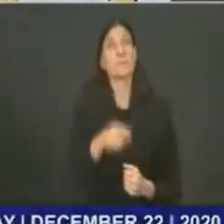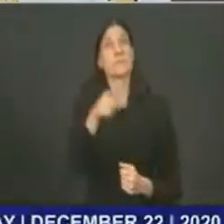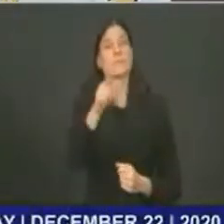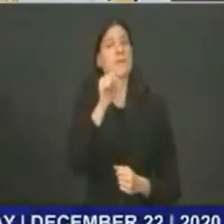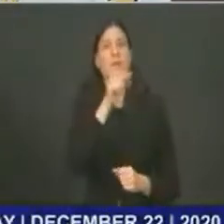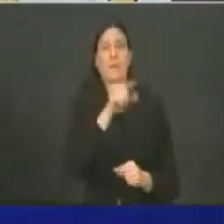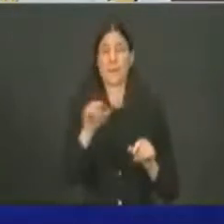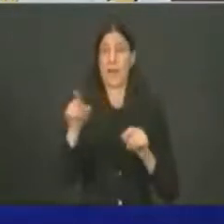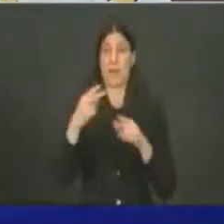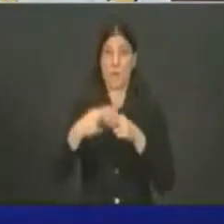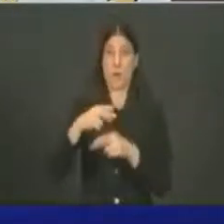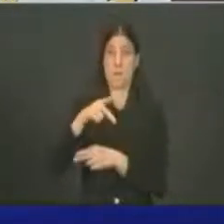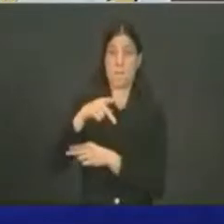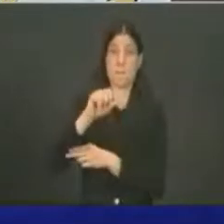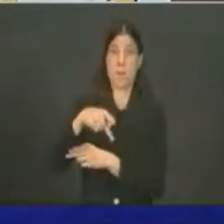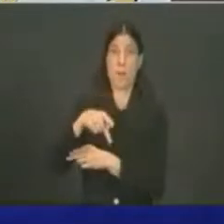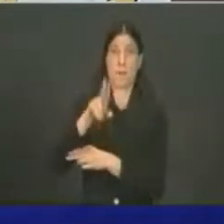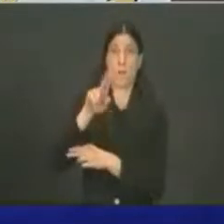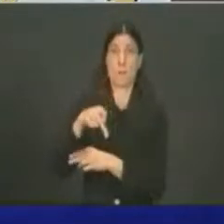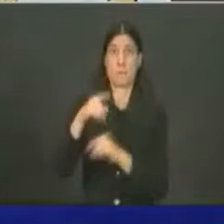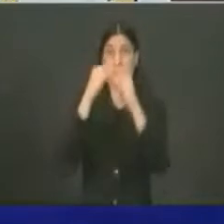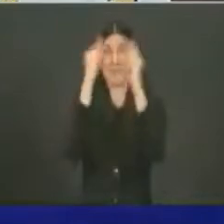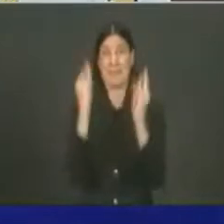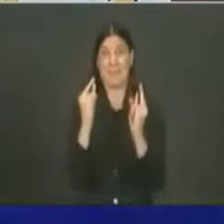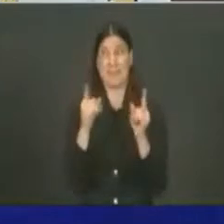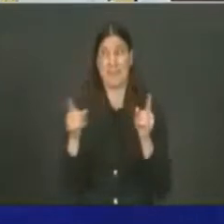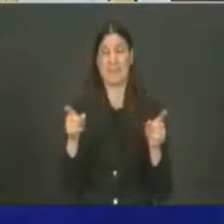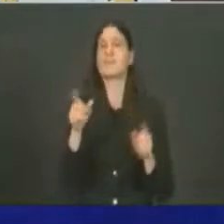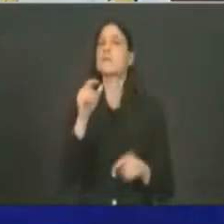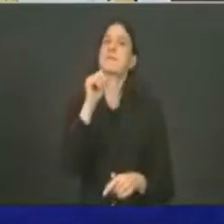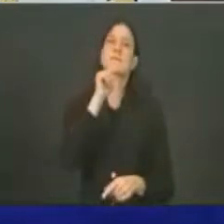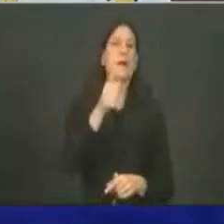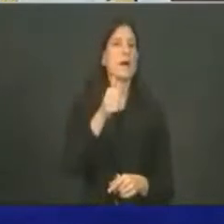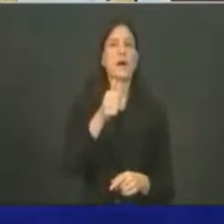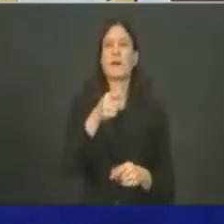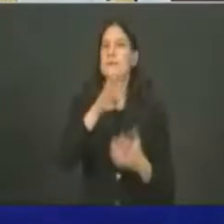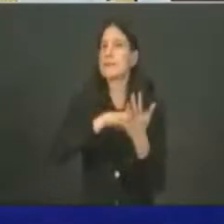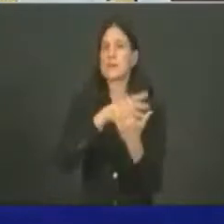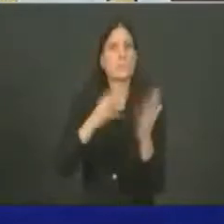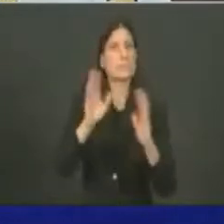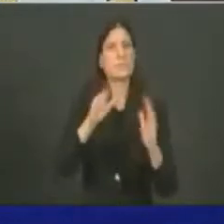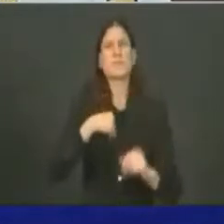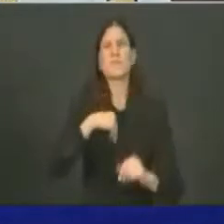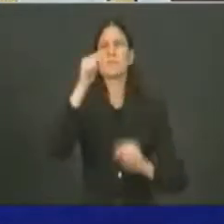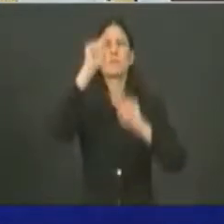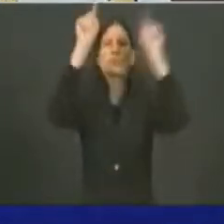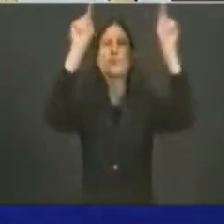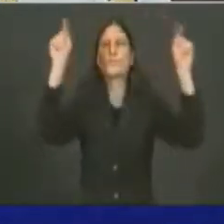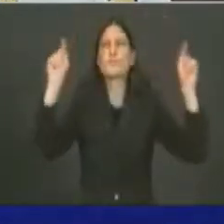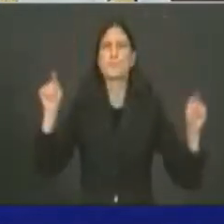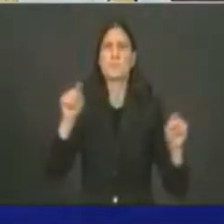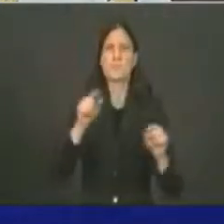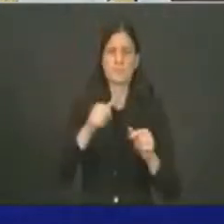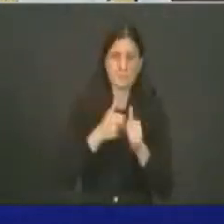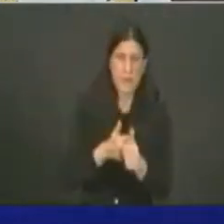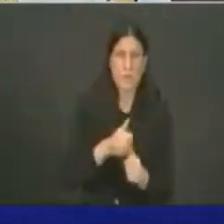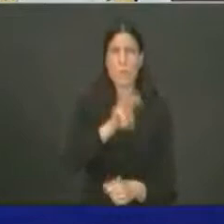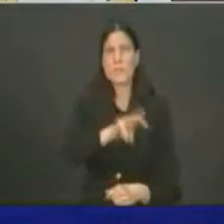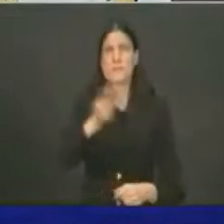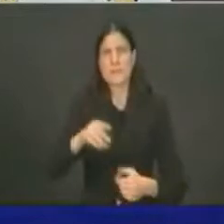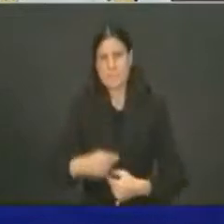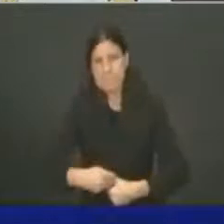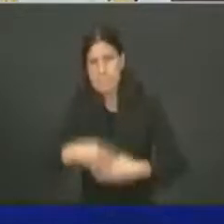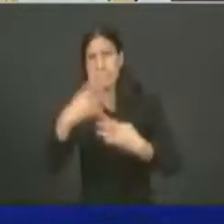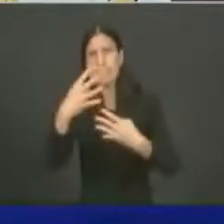have tons of resources in places for that. If your sole aim is to go get tested, which is what we